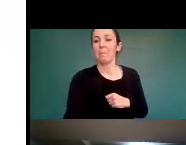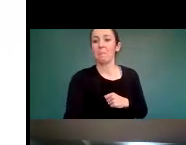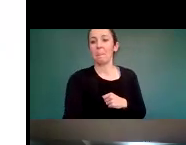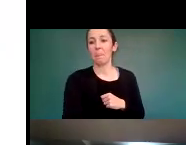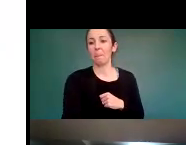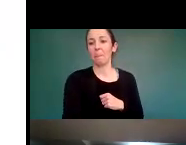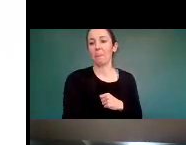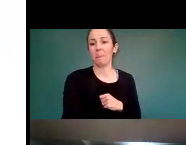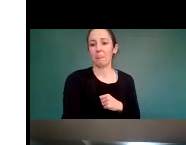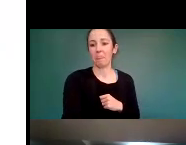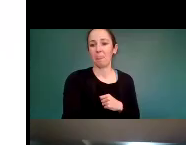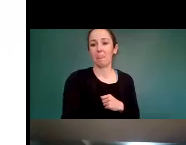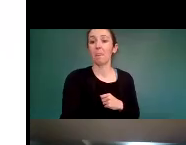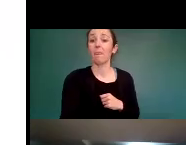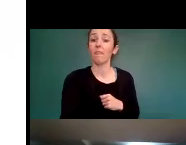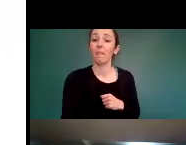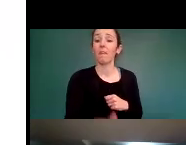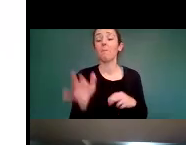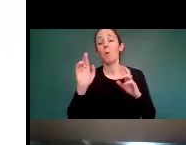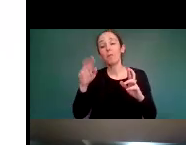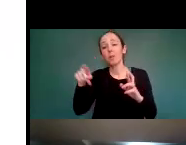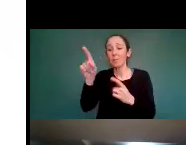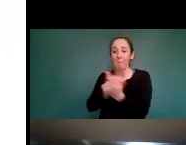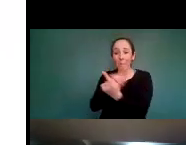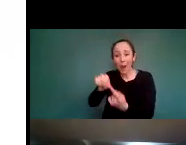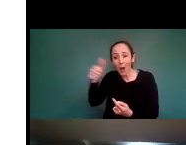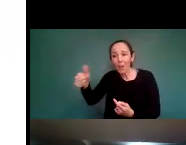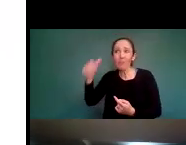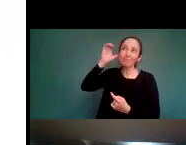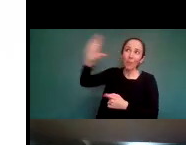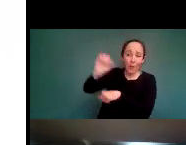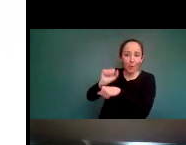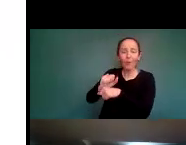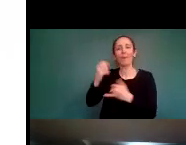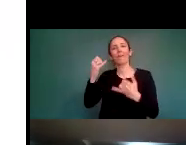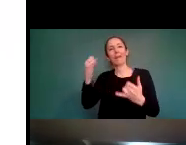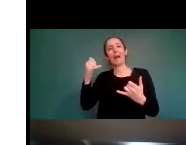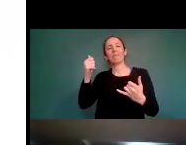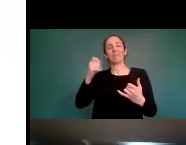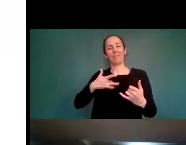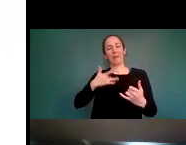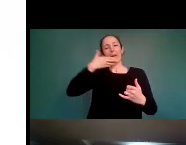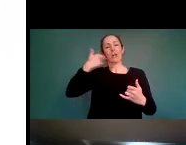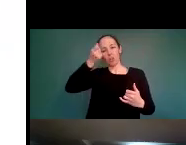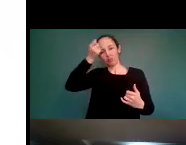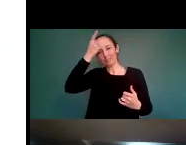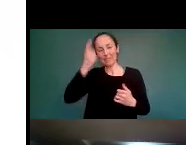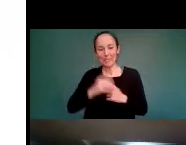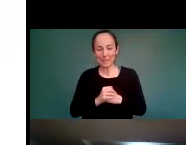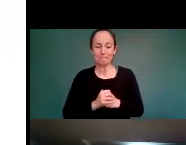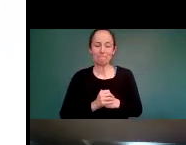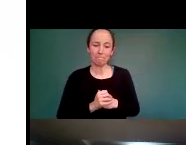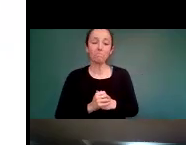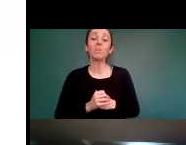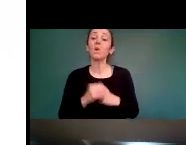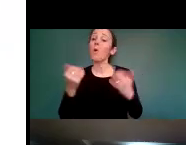might be connecting around data, the CHES data, but in particular, essentially kind of how the policy environment might change around that too. So just want